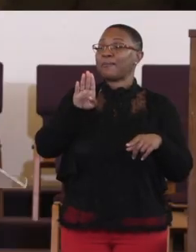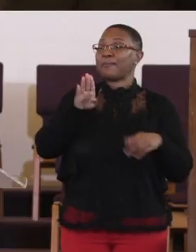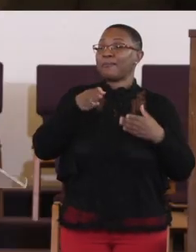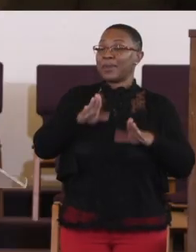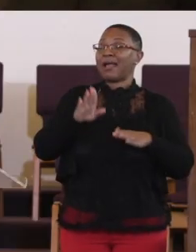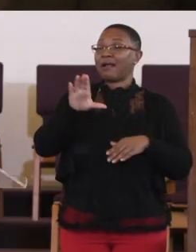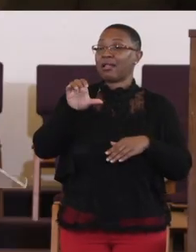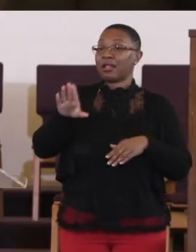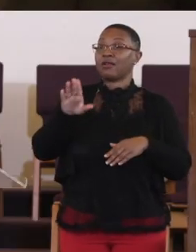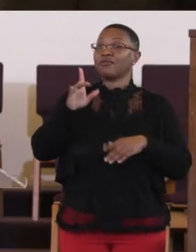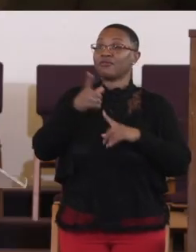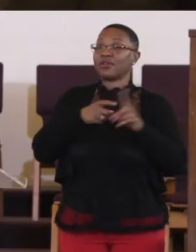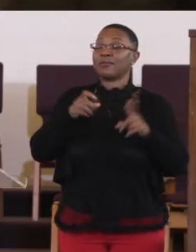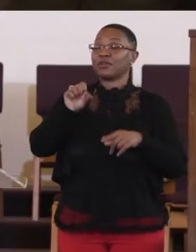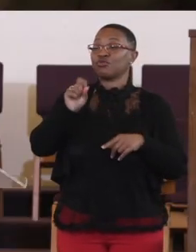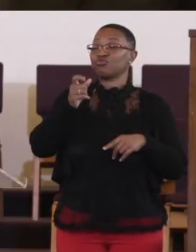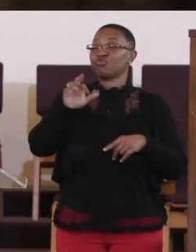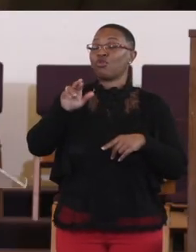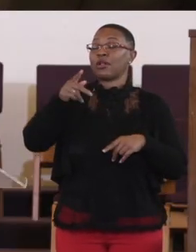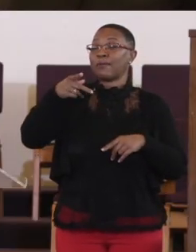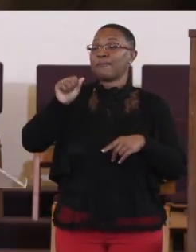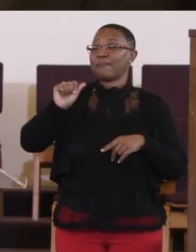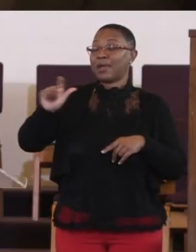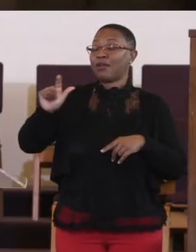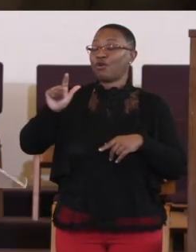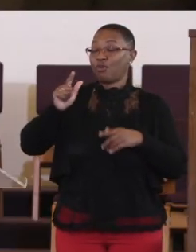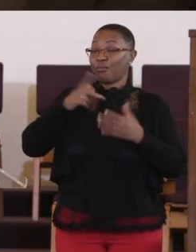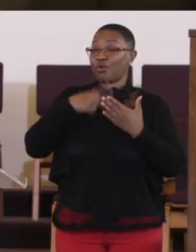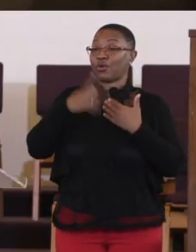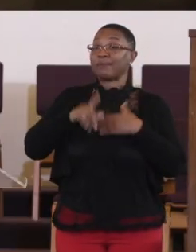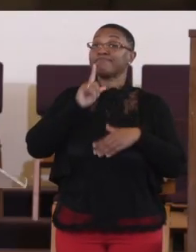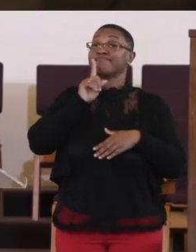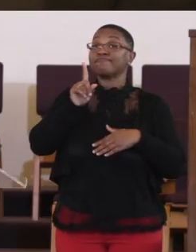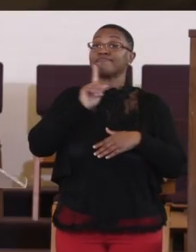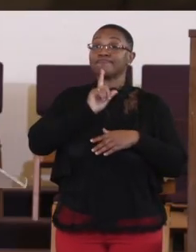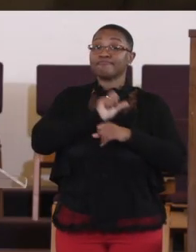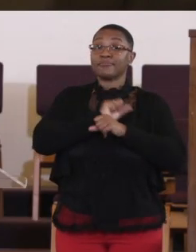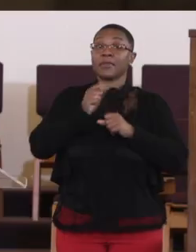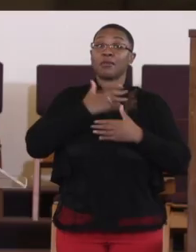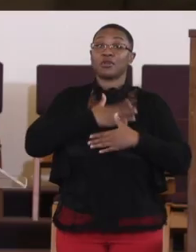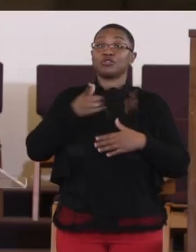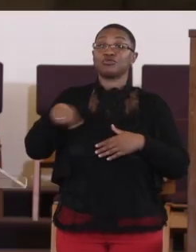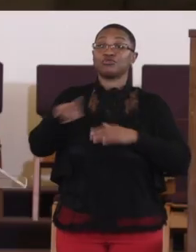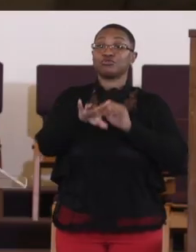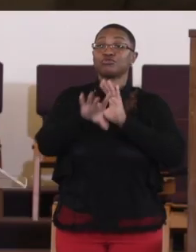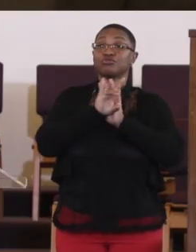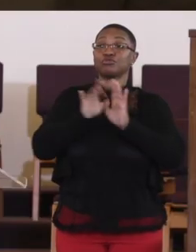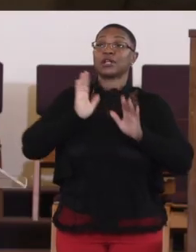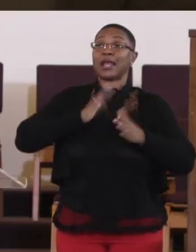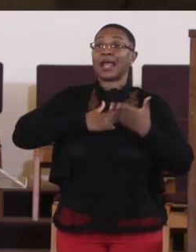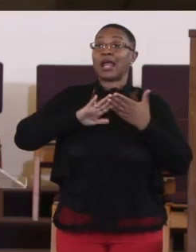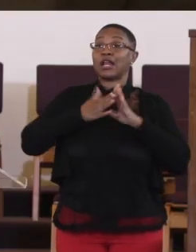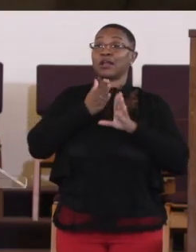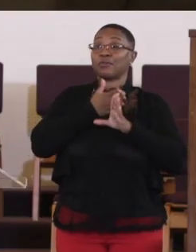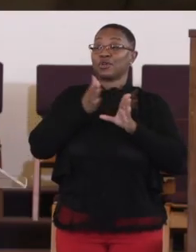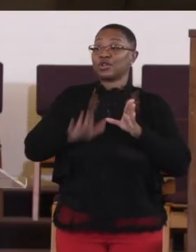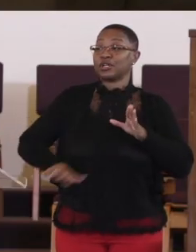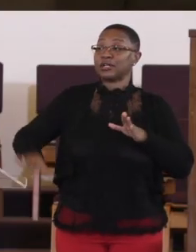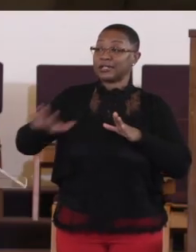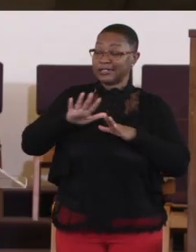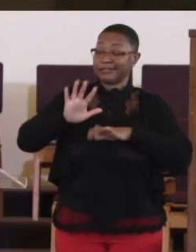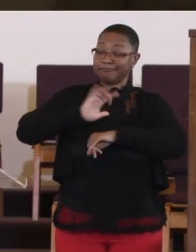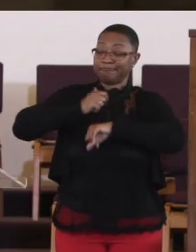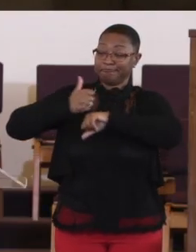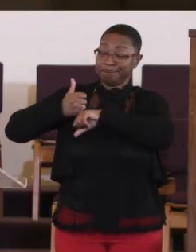on behalf of the solar panel program, and I appreciate you guys choosing our neighborhood to come in our neighborhood